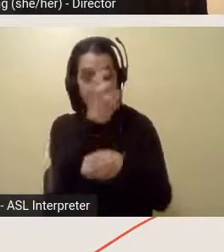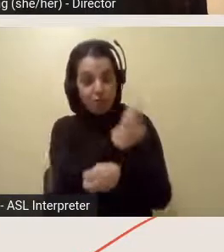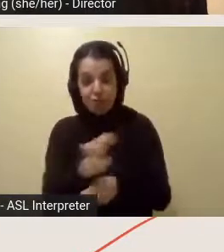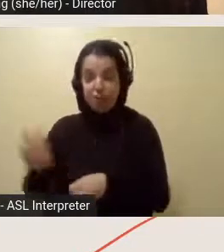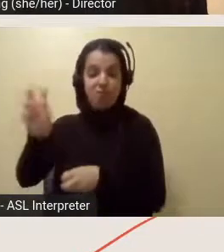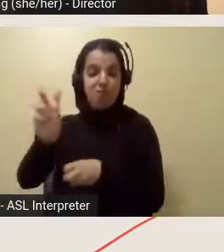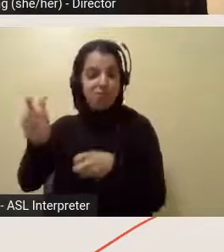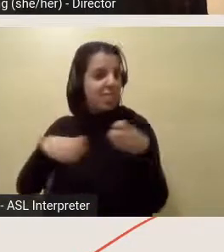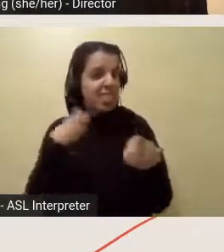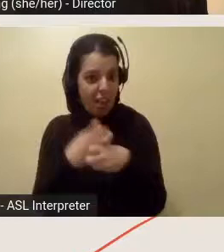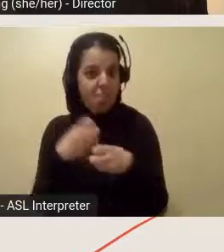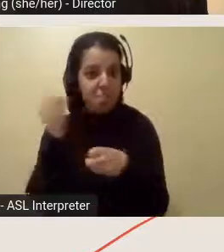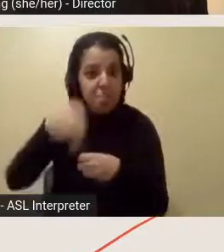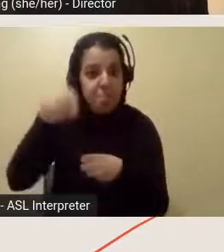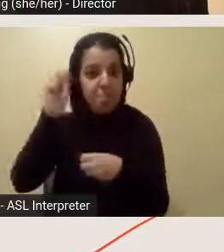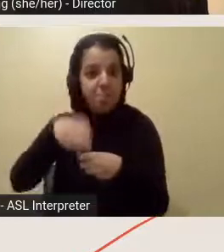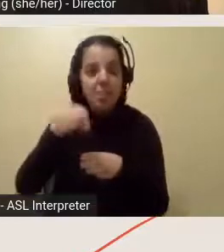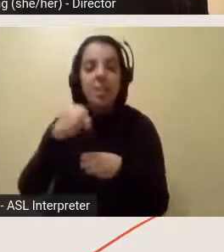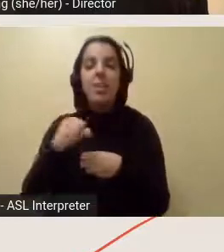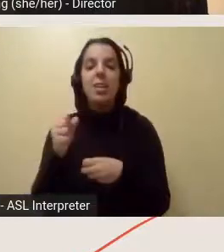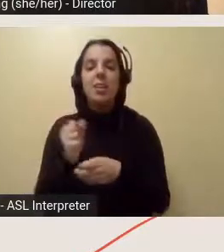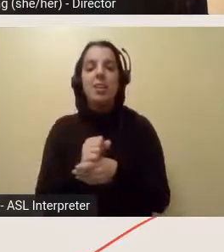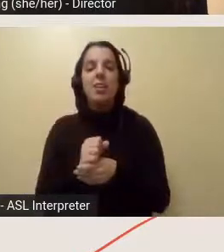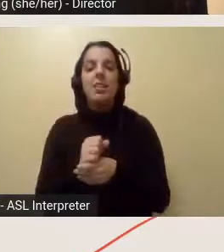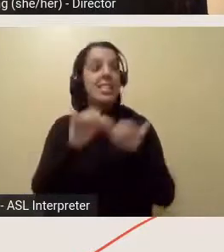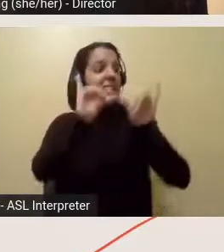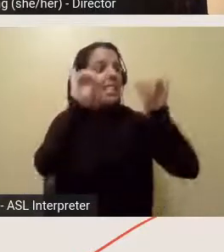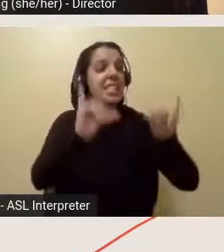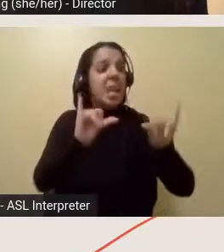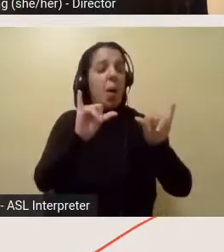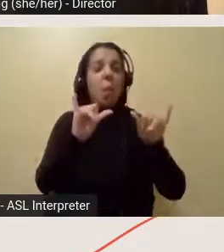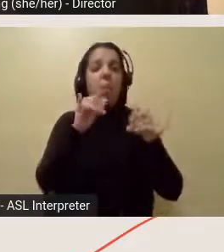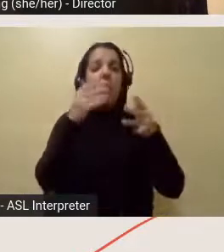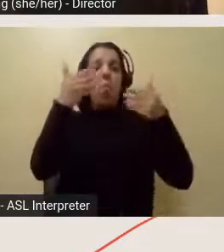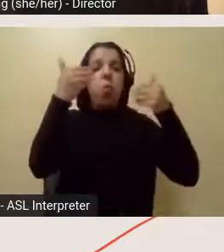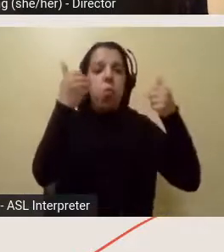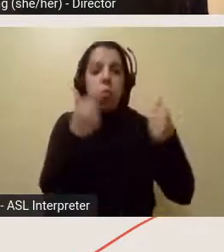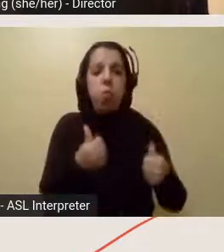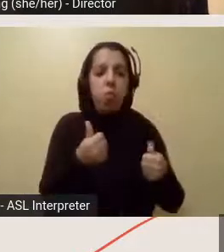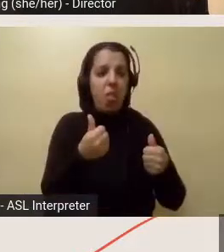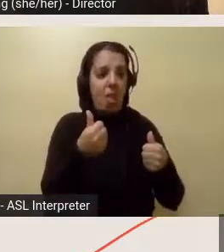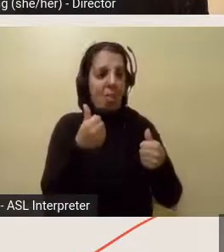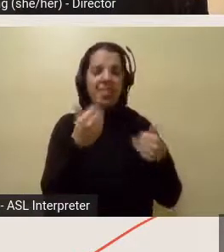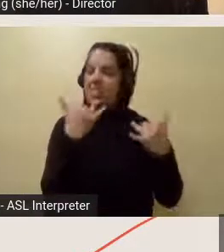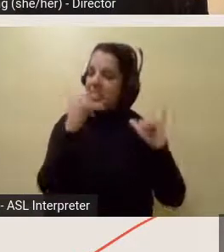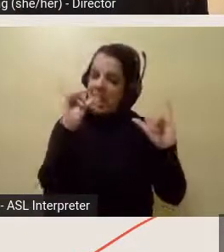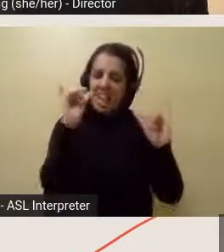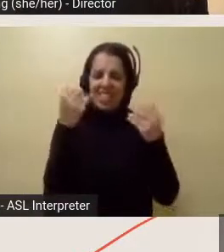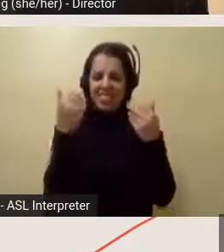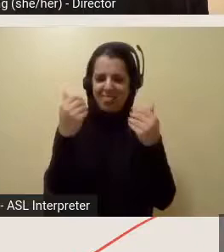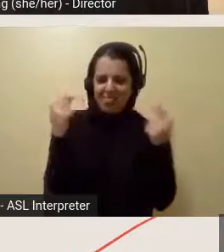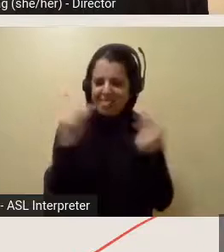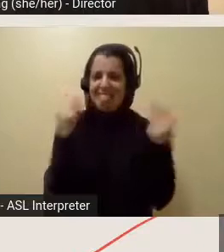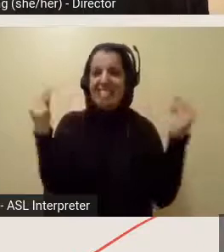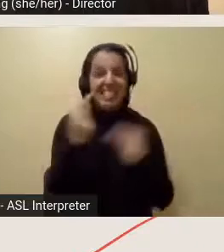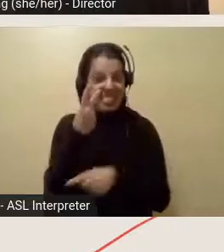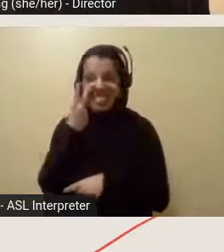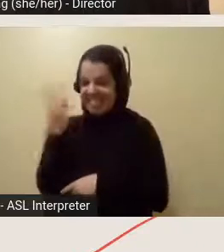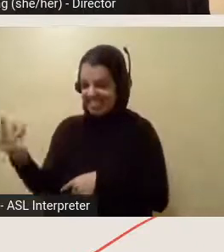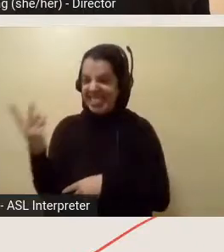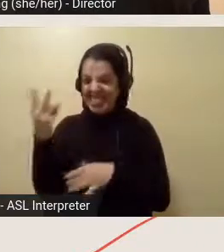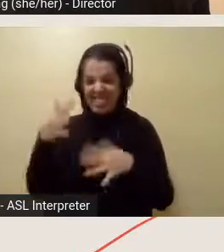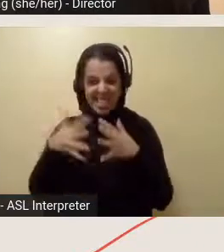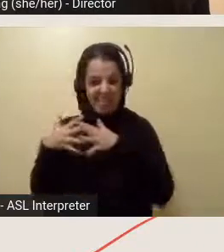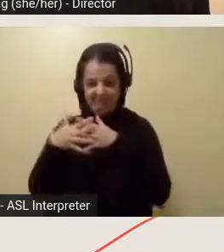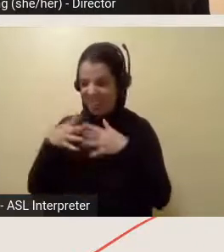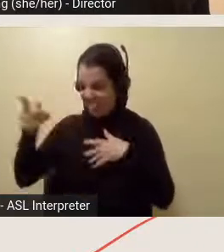transitions are difficult, and the dying system is not going to go without a fight, I mean, look at what's happening in the States, right? So